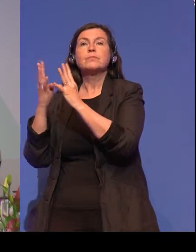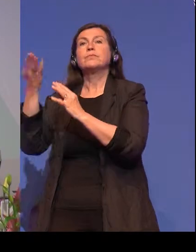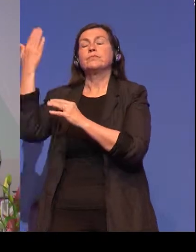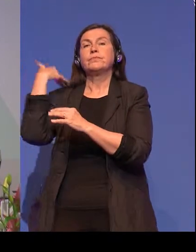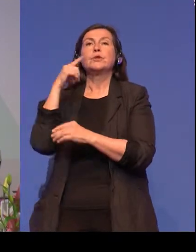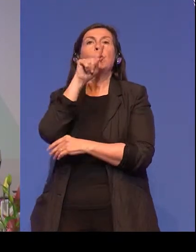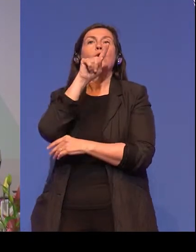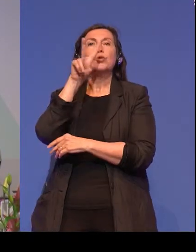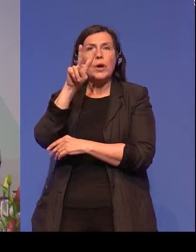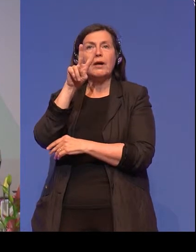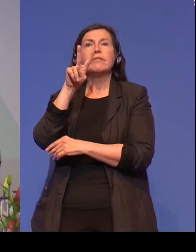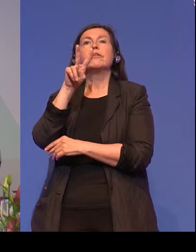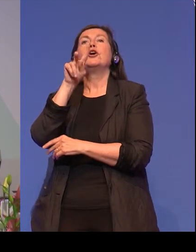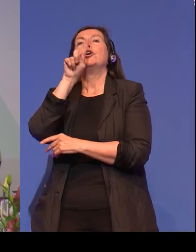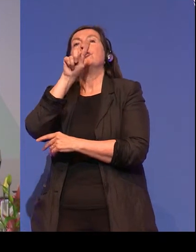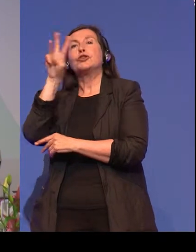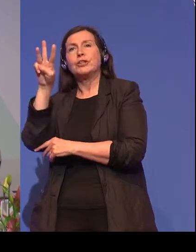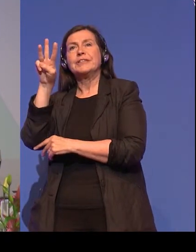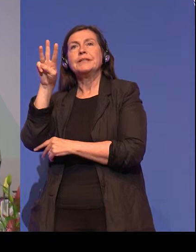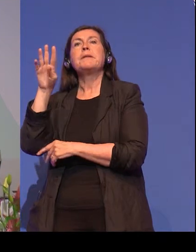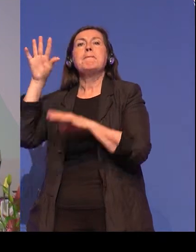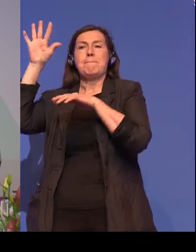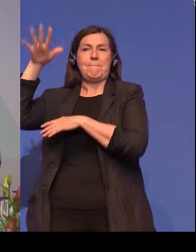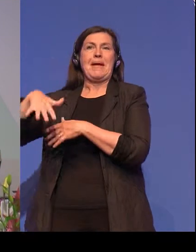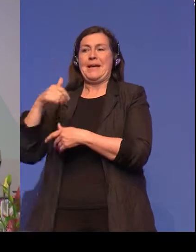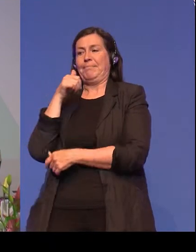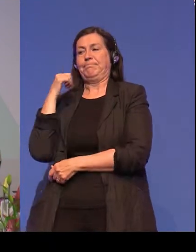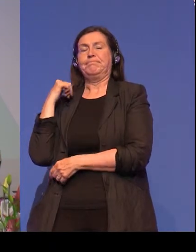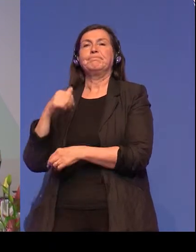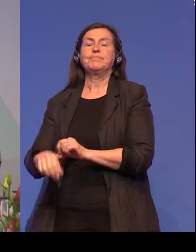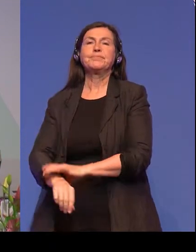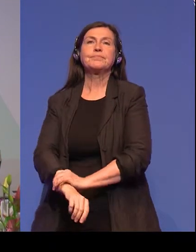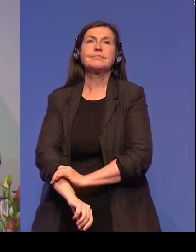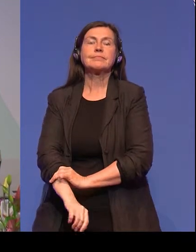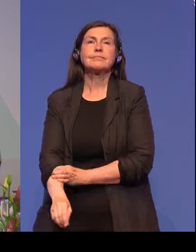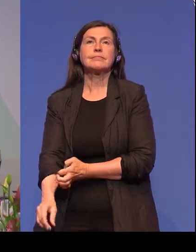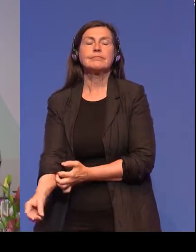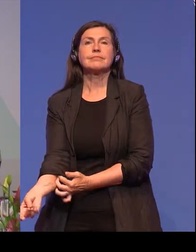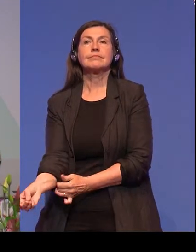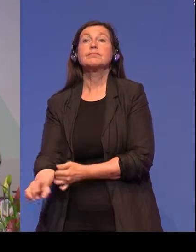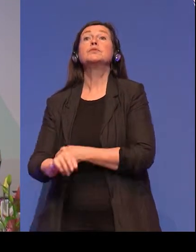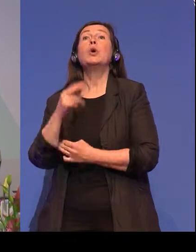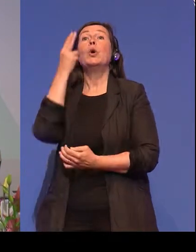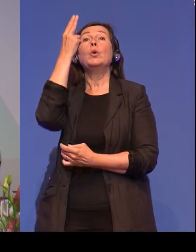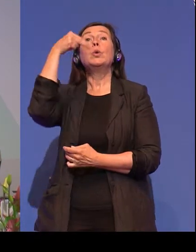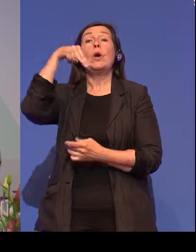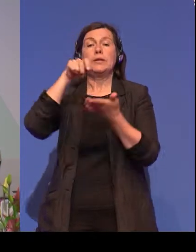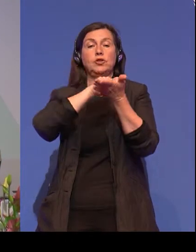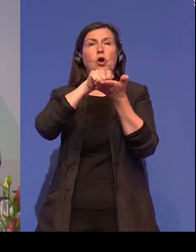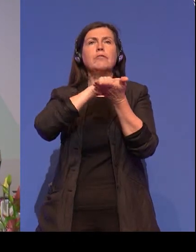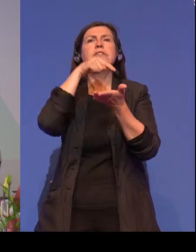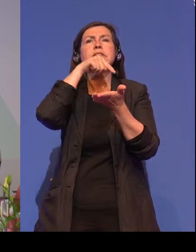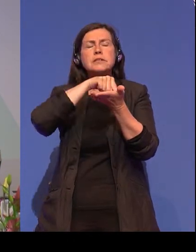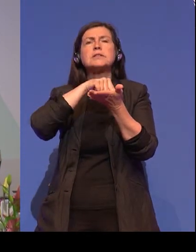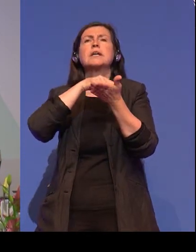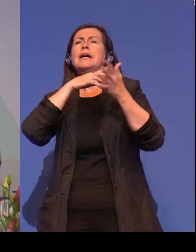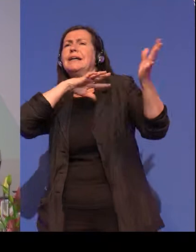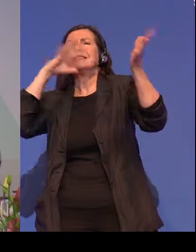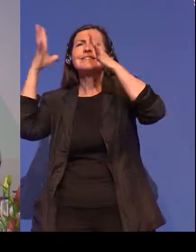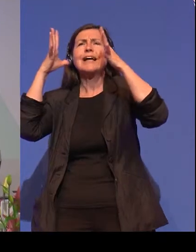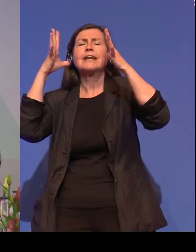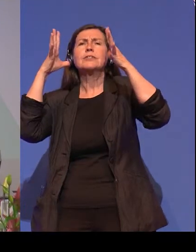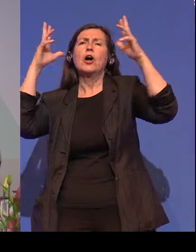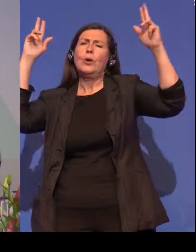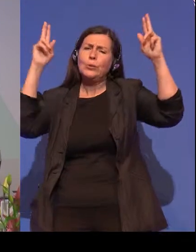and 13th of May. The meeting was jointly organized by the UN Office for Disaster Risk Reduction,